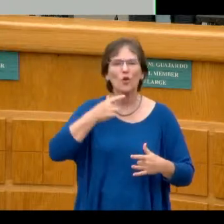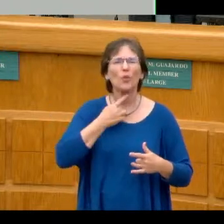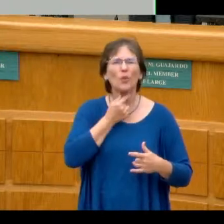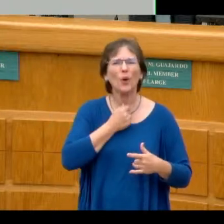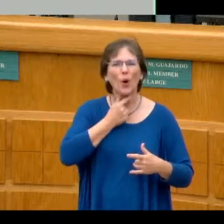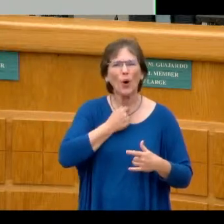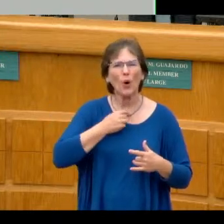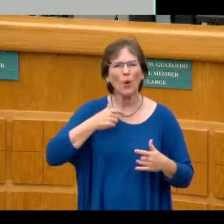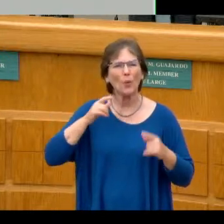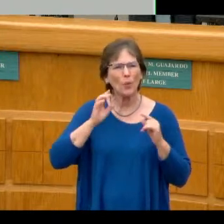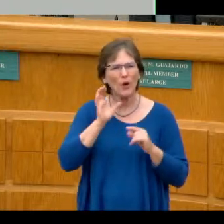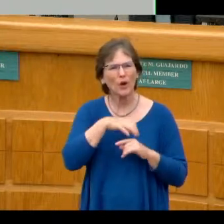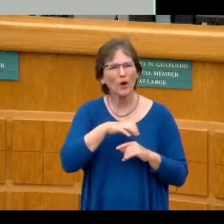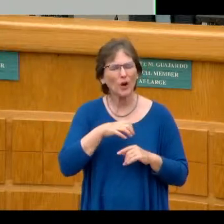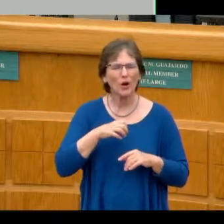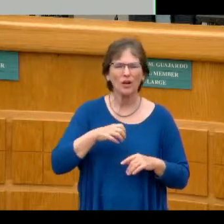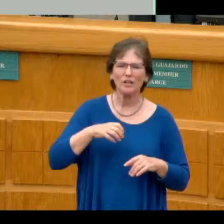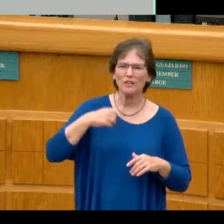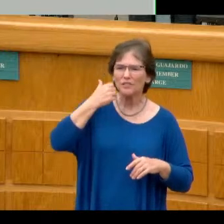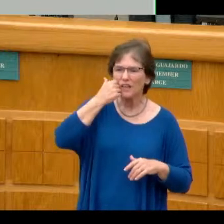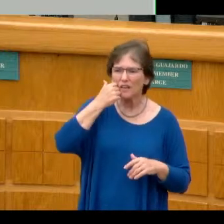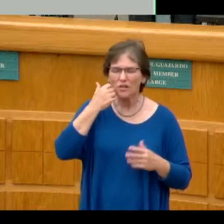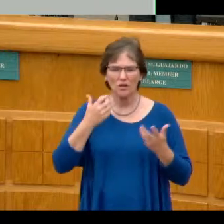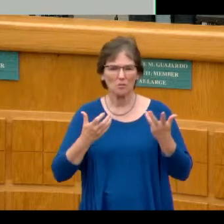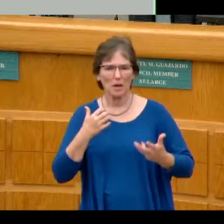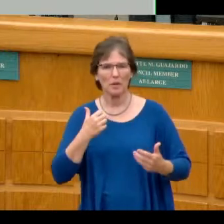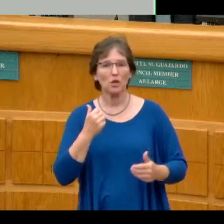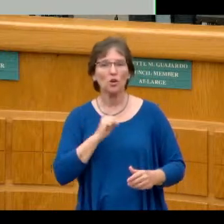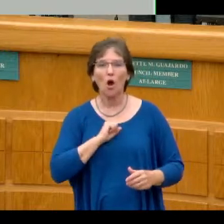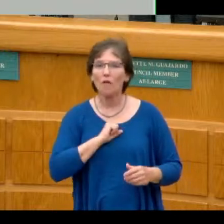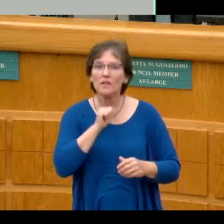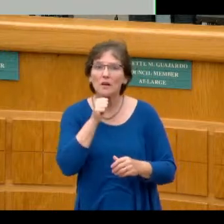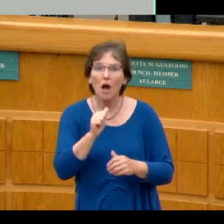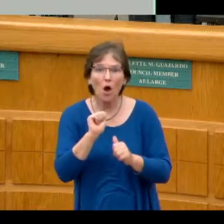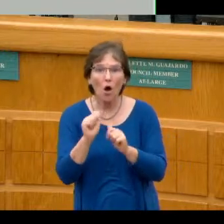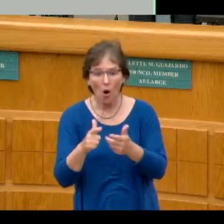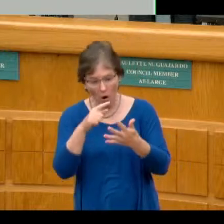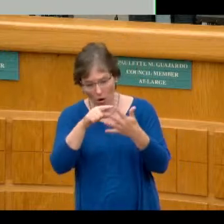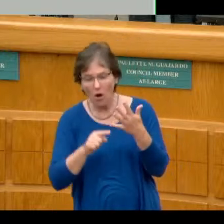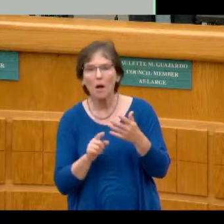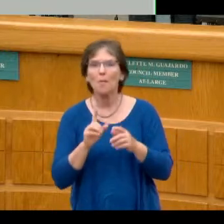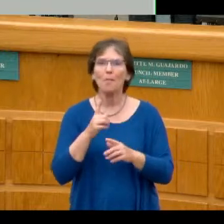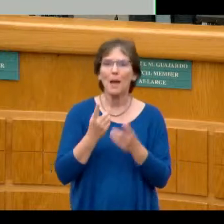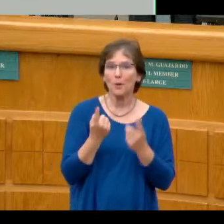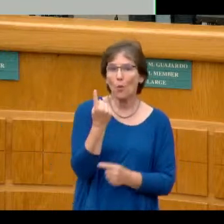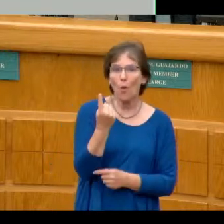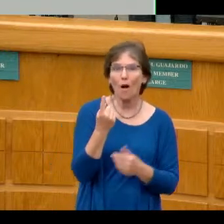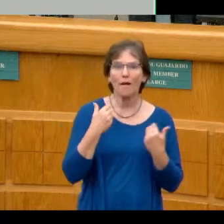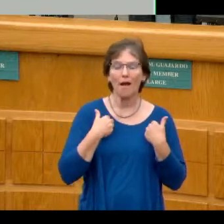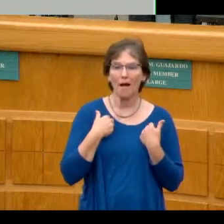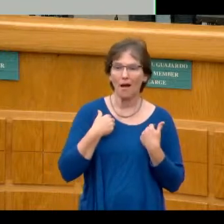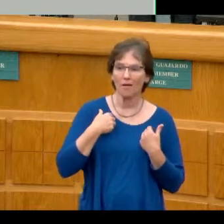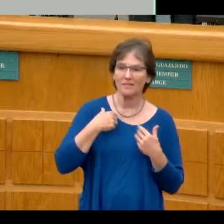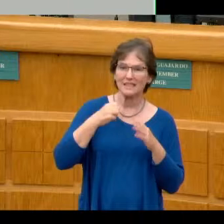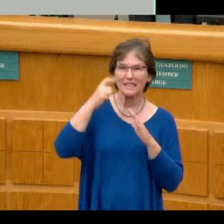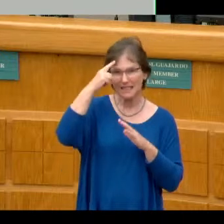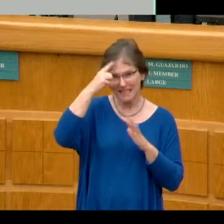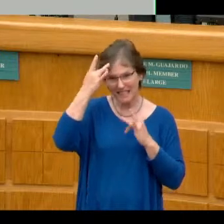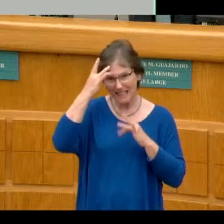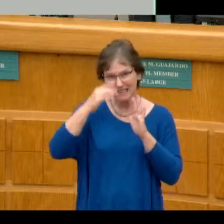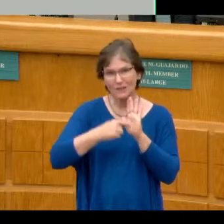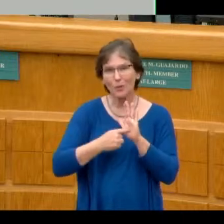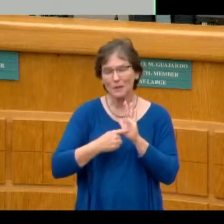gotten sick this year has said they don't have COVID. And when I ask, oh, you tested negative? They say, oh, no, I didn't get tested, I just